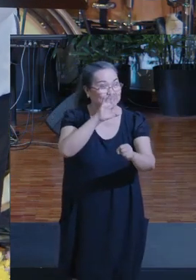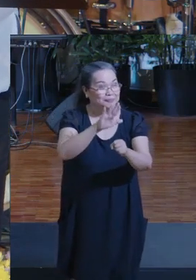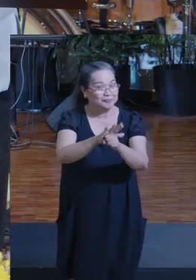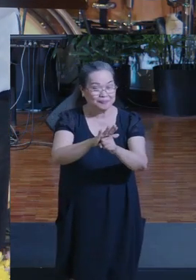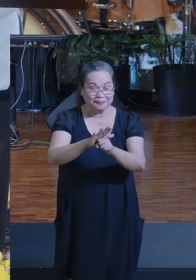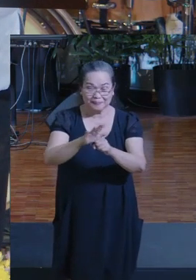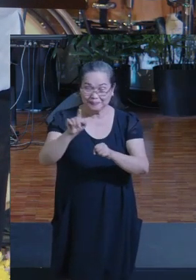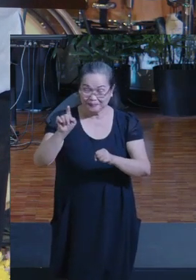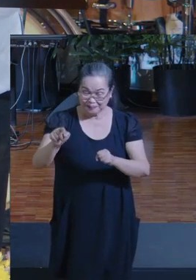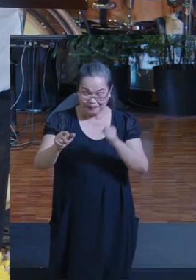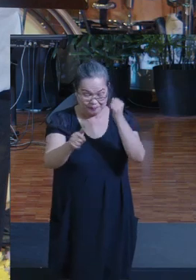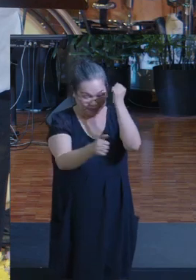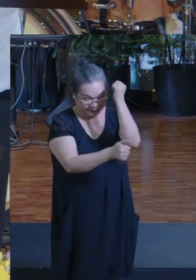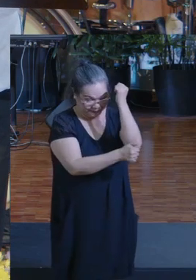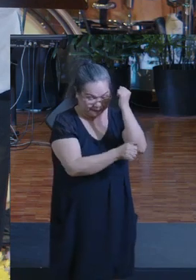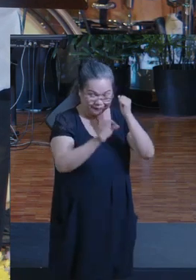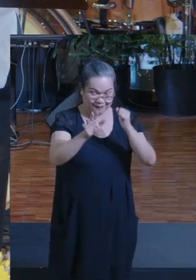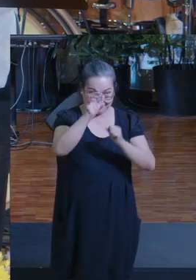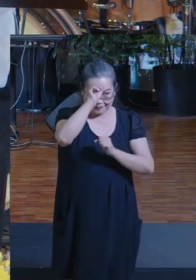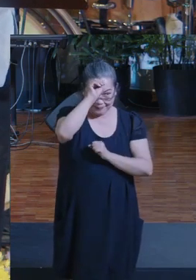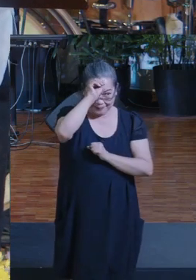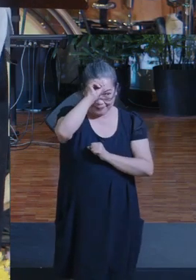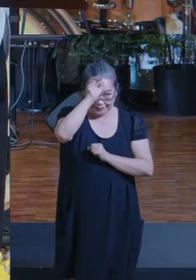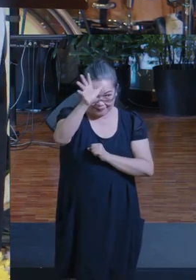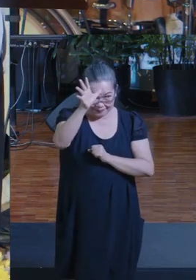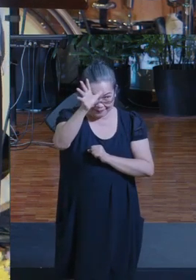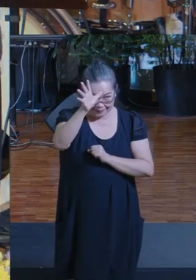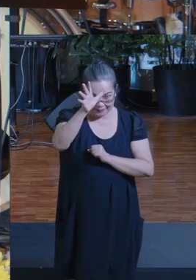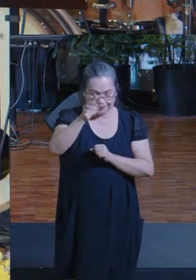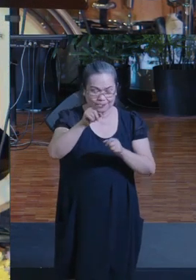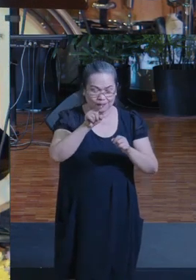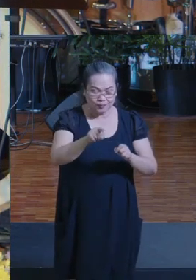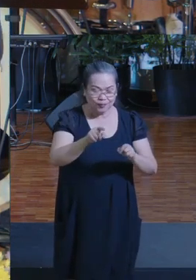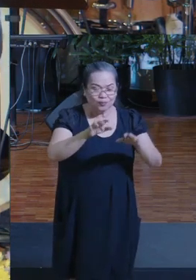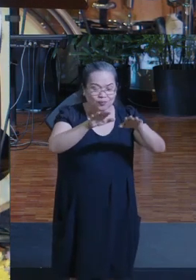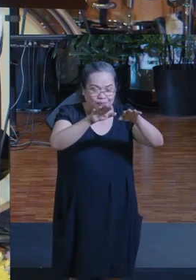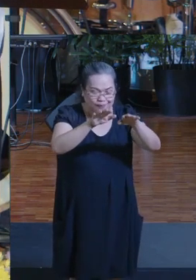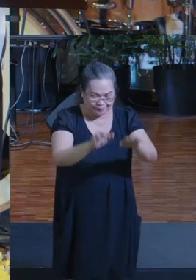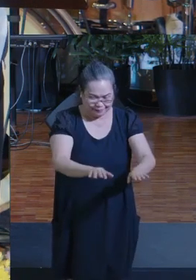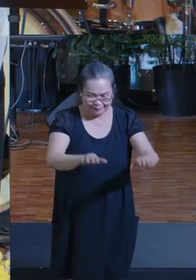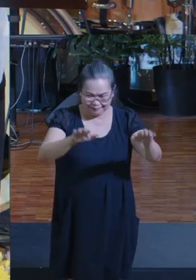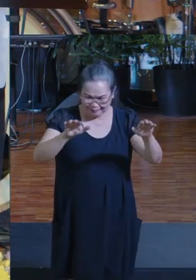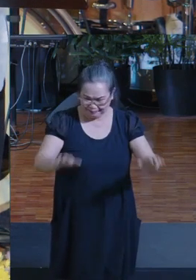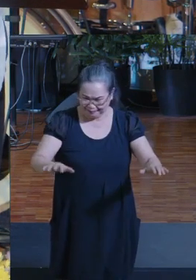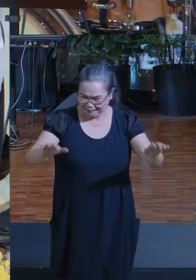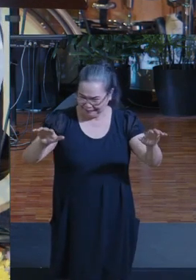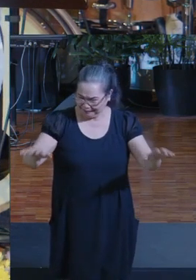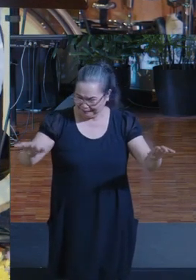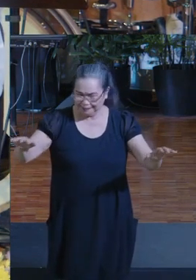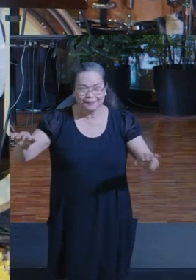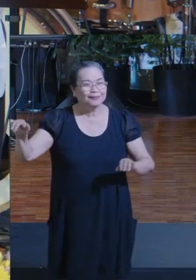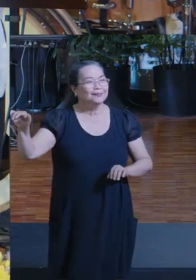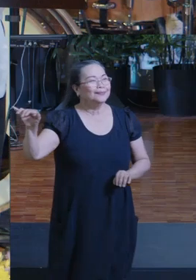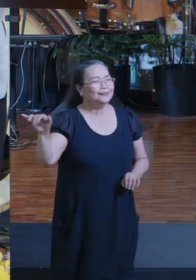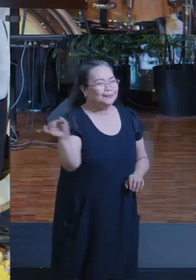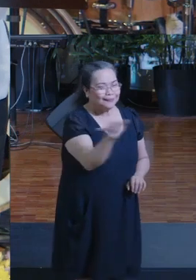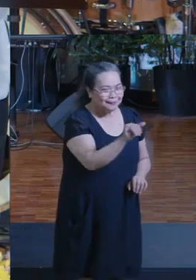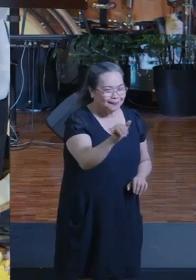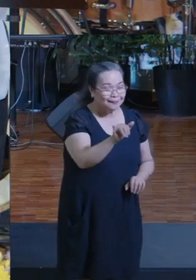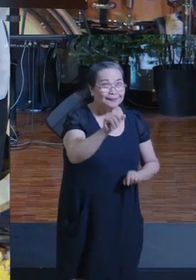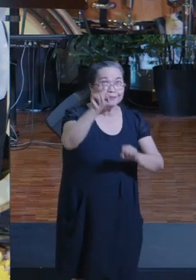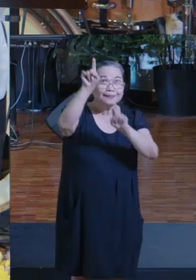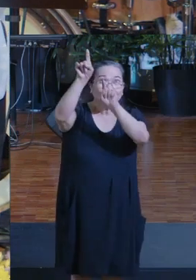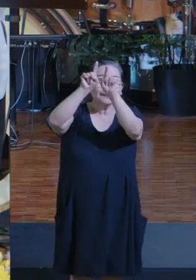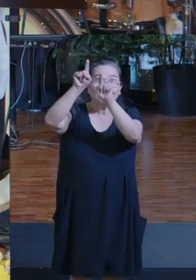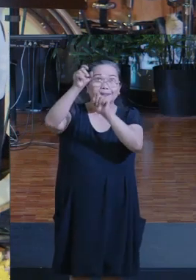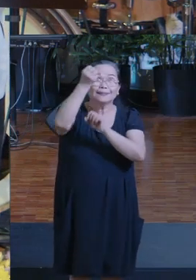your father. I will multiply your offspring, plural, as the stars of heaven, and will give